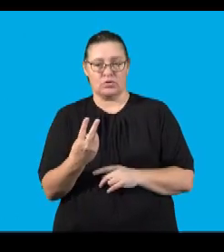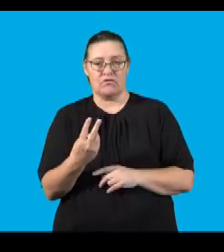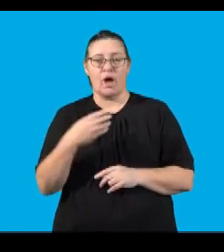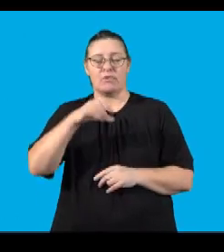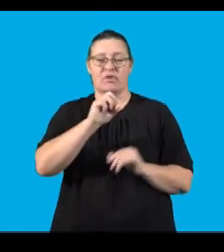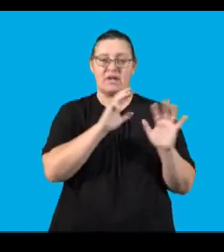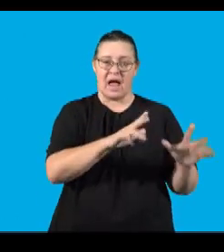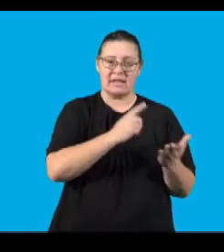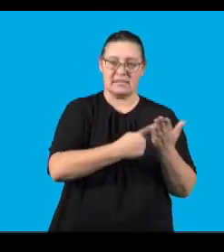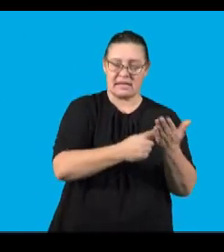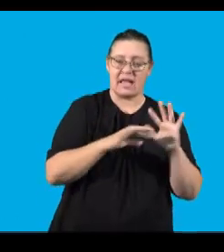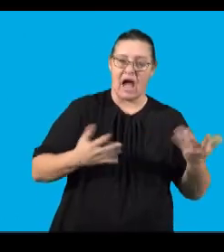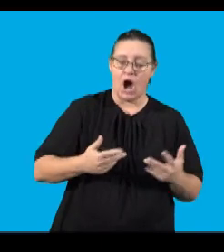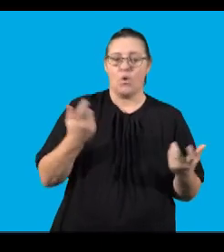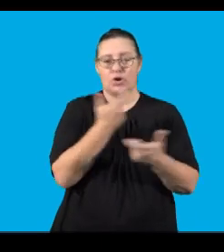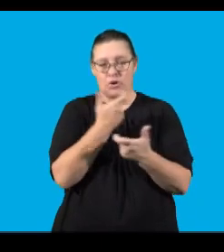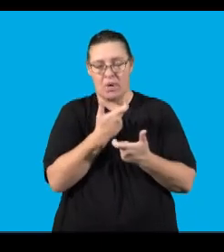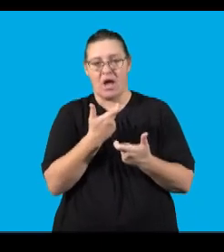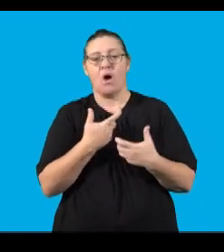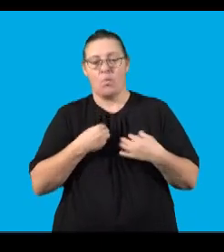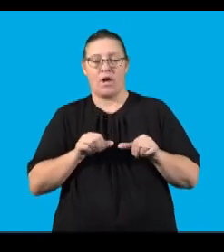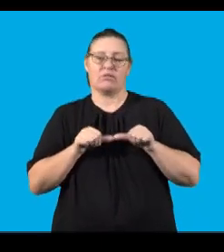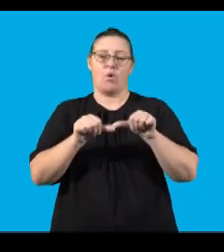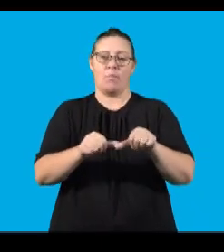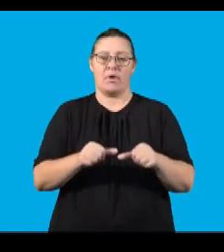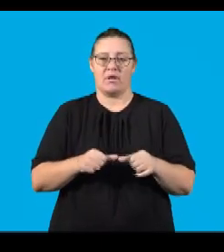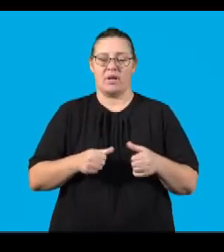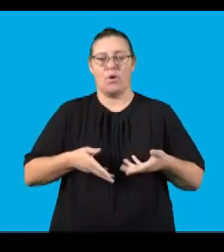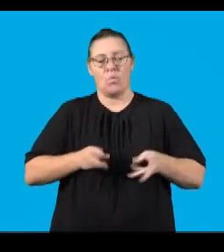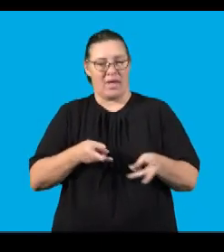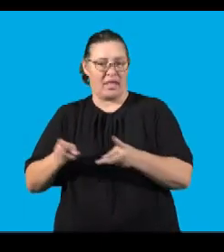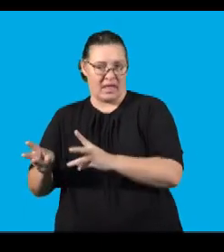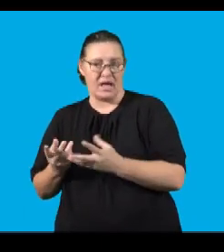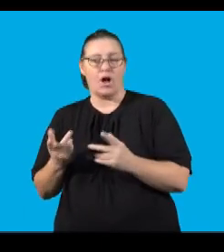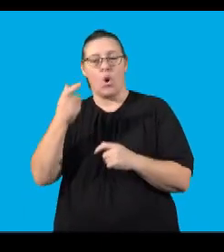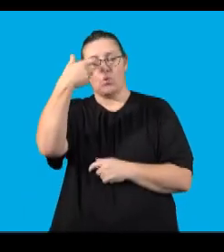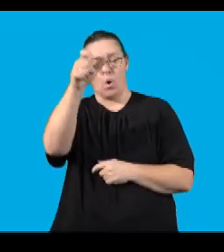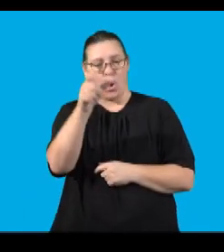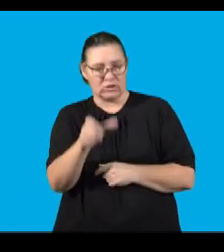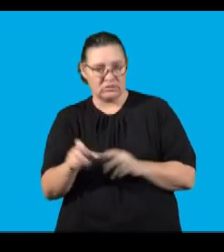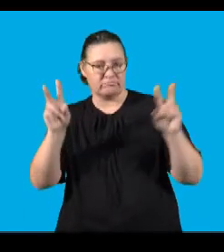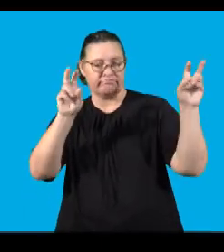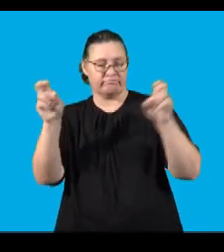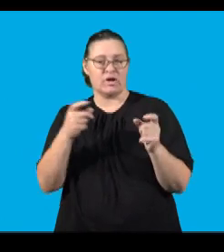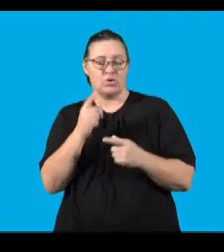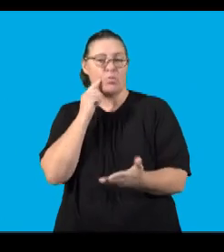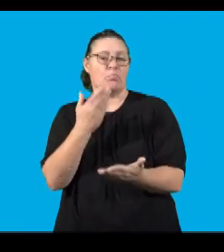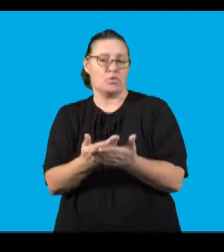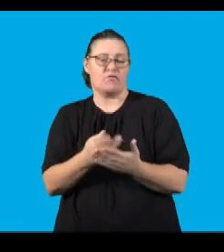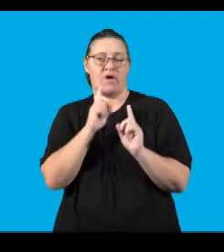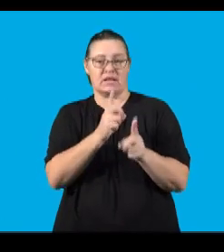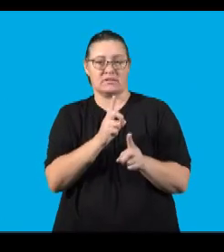So paragraph 9 discusses how humor is a coping mechanism. Again, there's quotes included to prove the